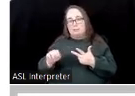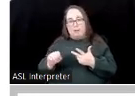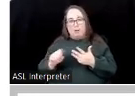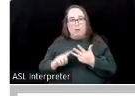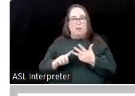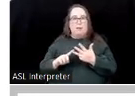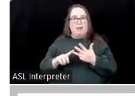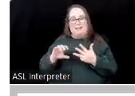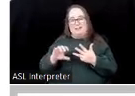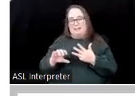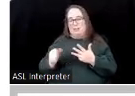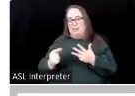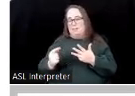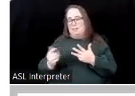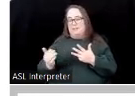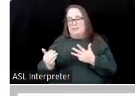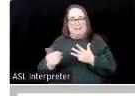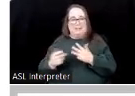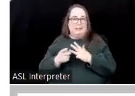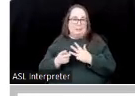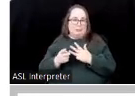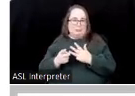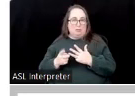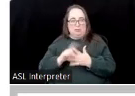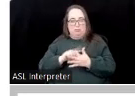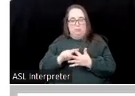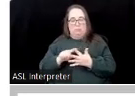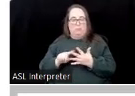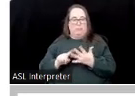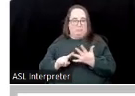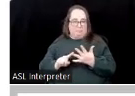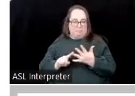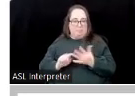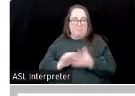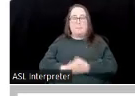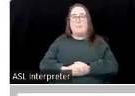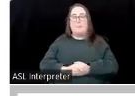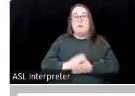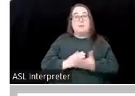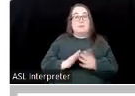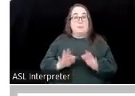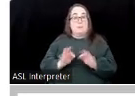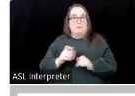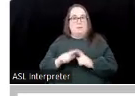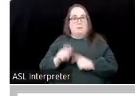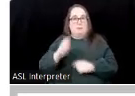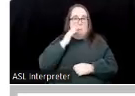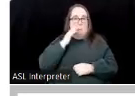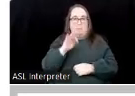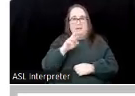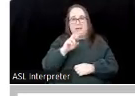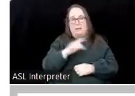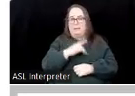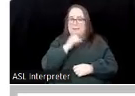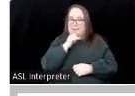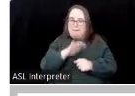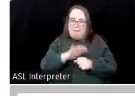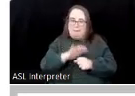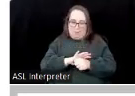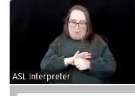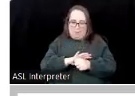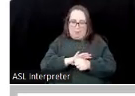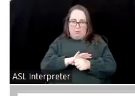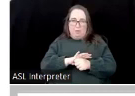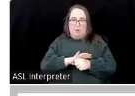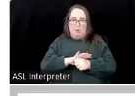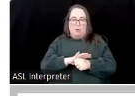Section 1115 demonstrations. A couple of things to note. Medicaid typically does not cover room and